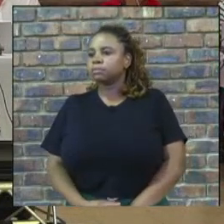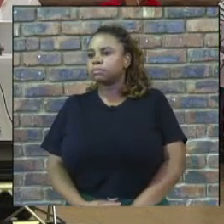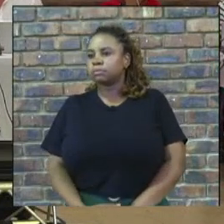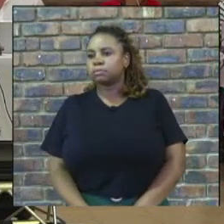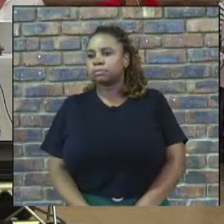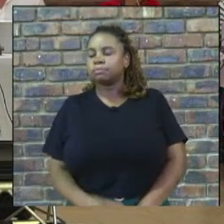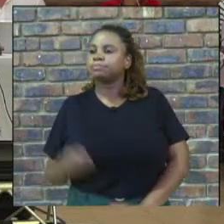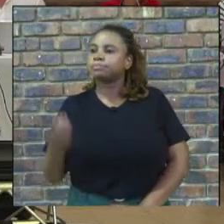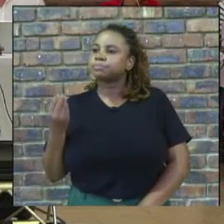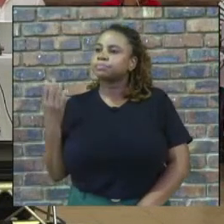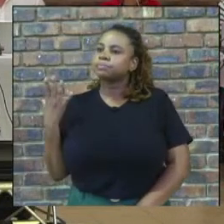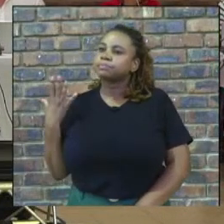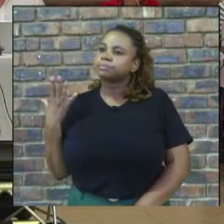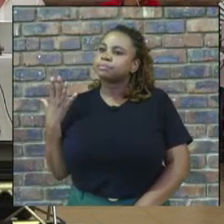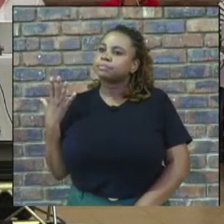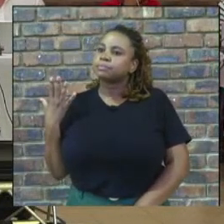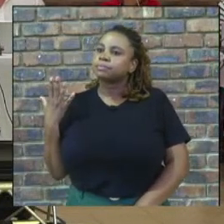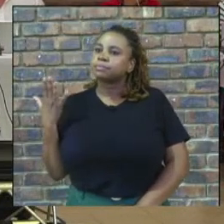Number 5.